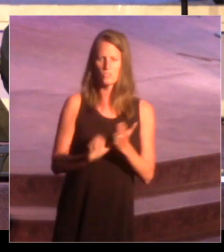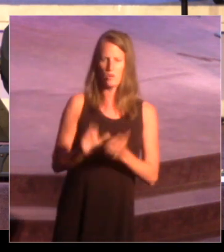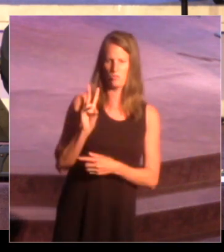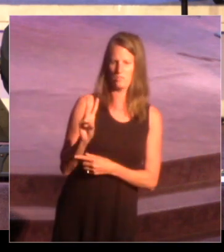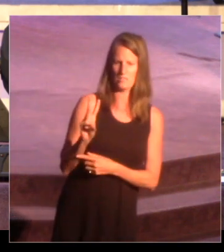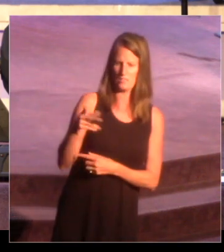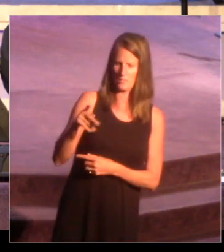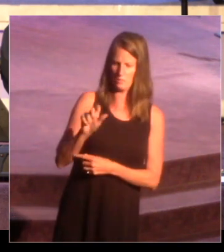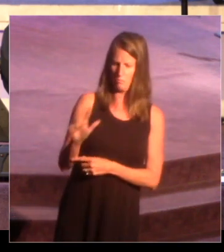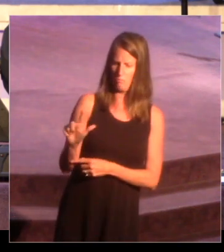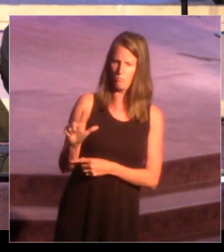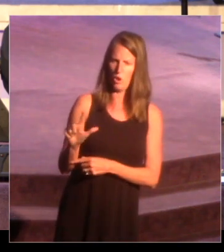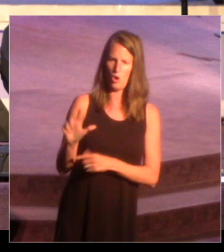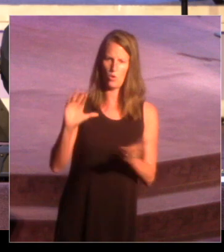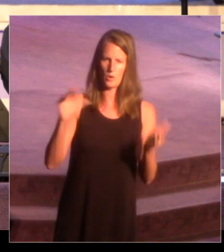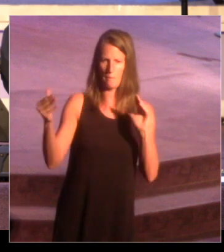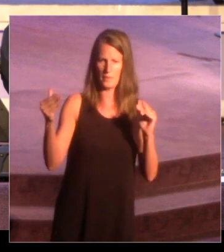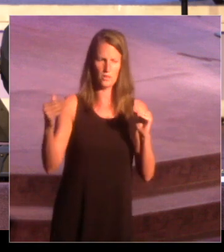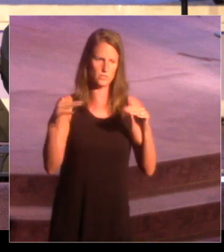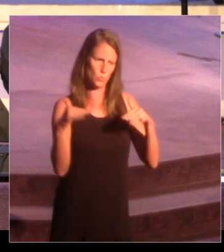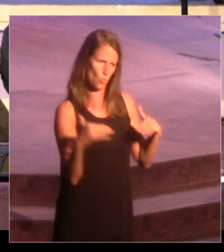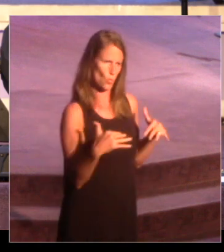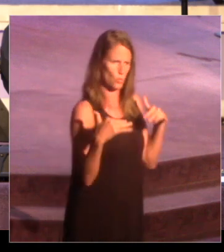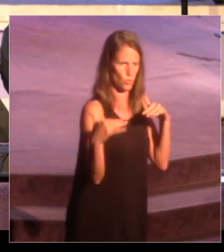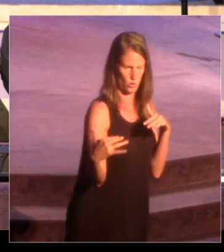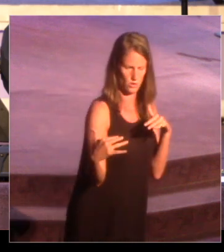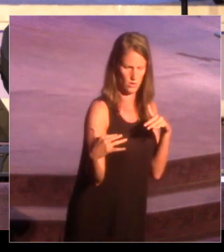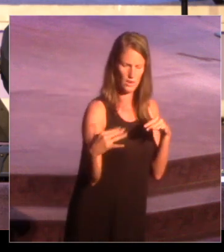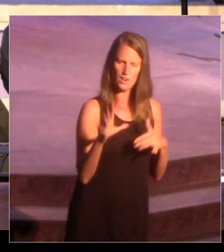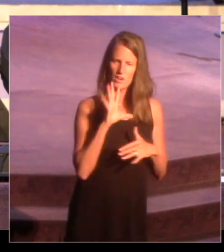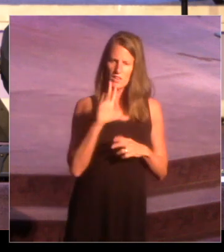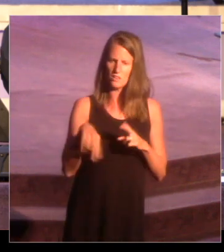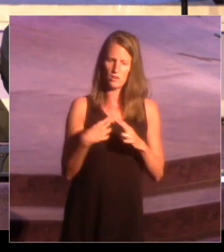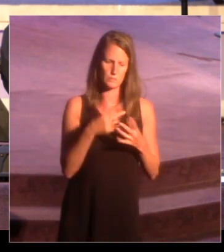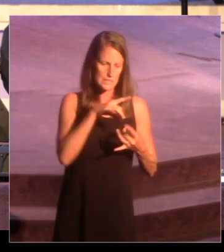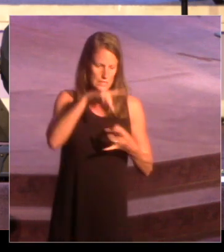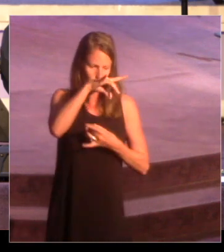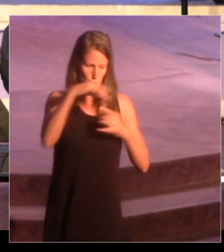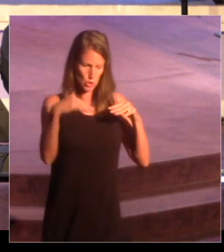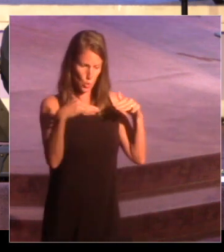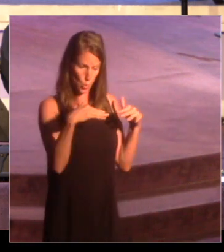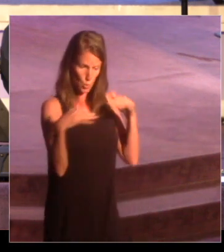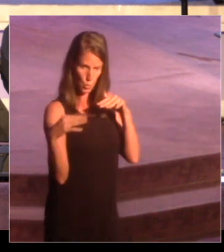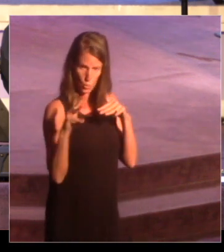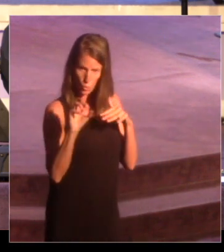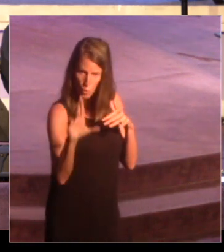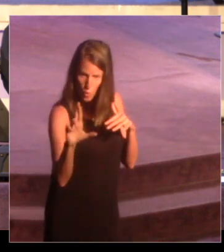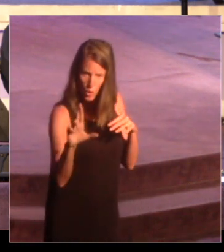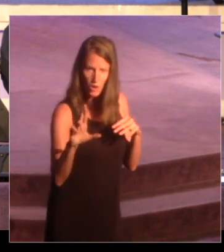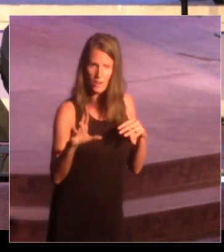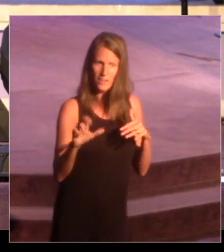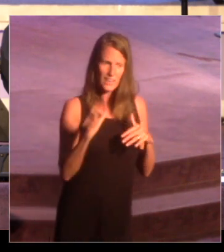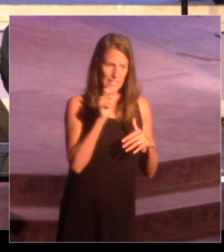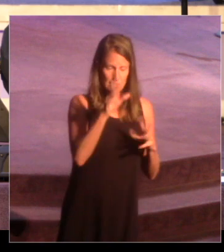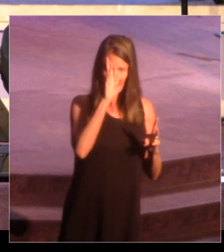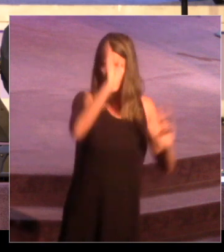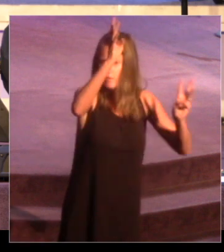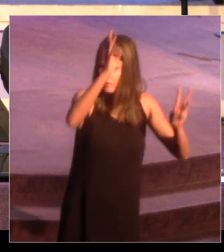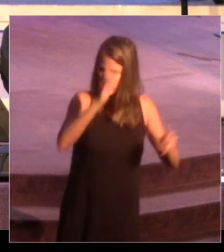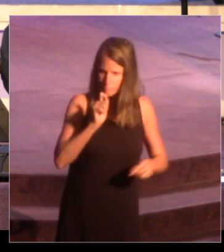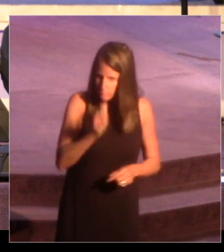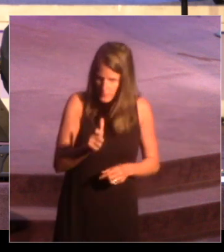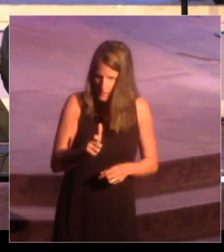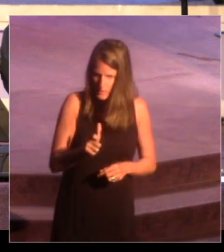Ephesians, he turns to the metaphor of war. He talks about spiritual warfare. He's not being hyperbolic. John